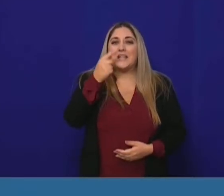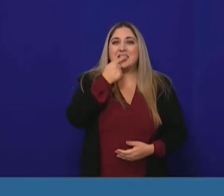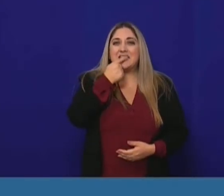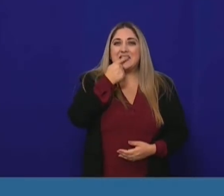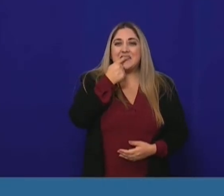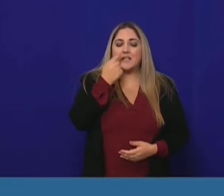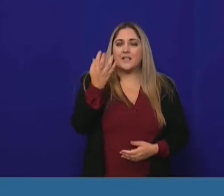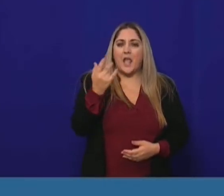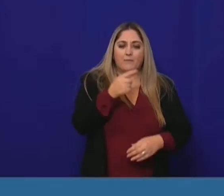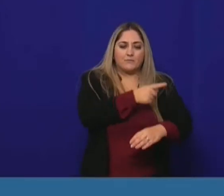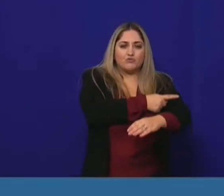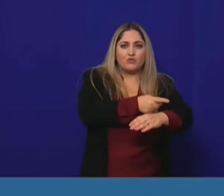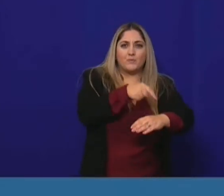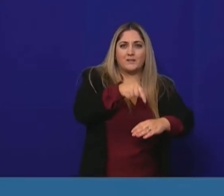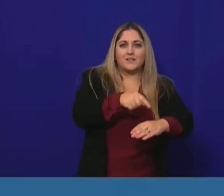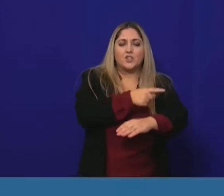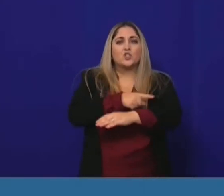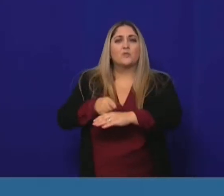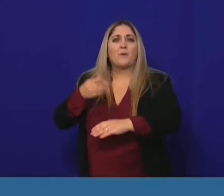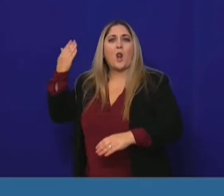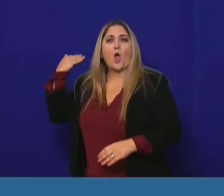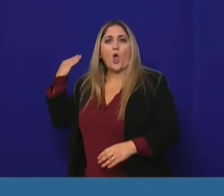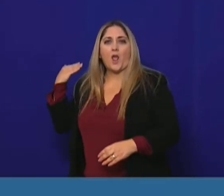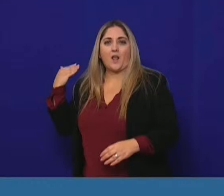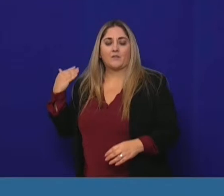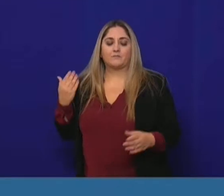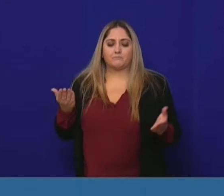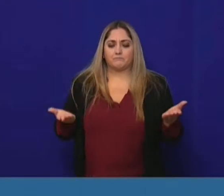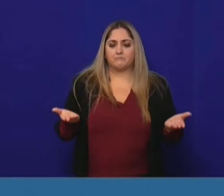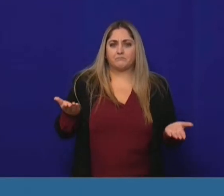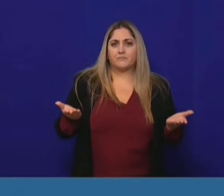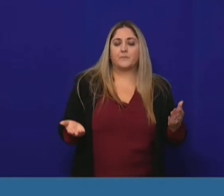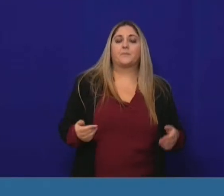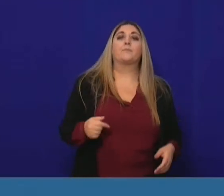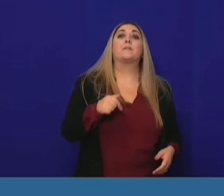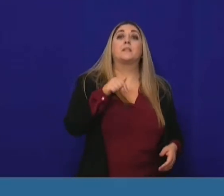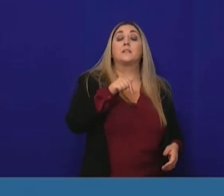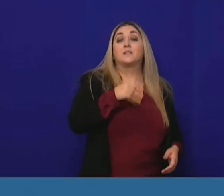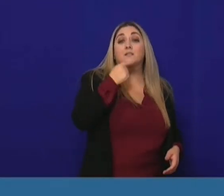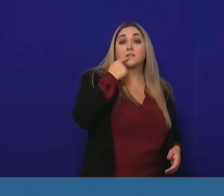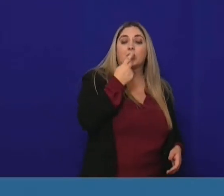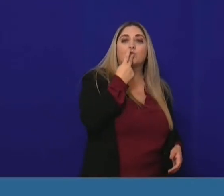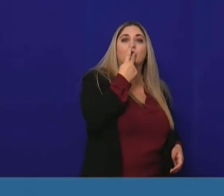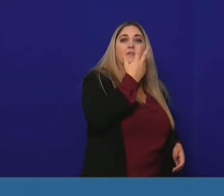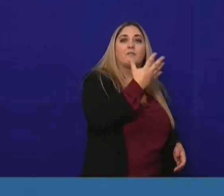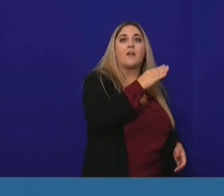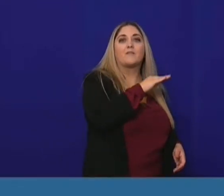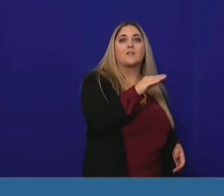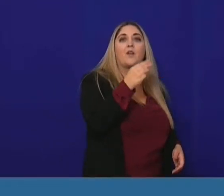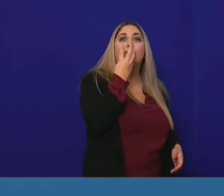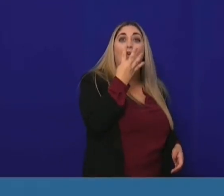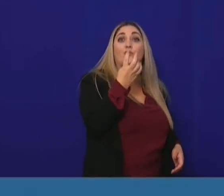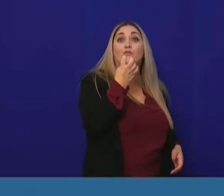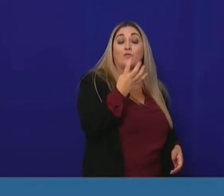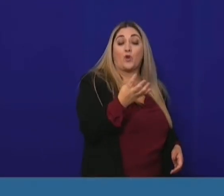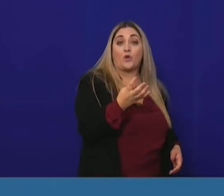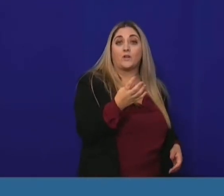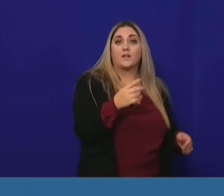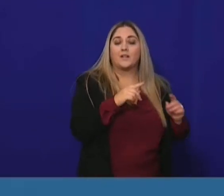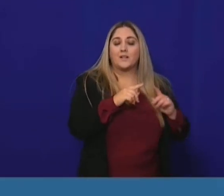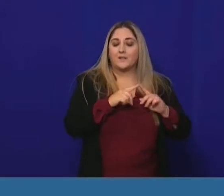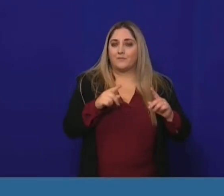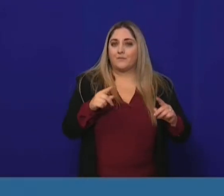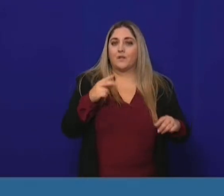qegħdin naraw li l-maġġor parti tal-każijiet li kellna din l-aħħar ġimgħa kienu ta' età bejn 25 u 44 sena, però nħarsu